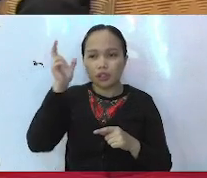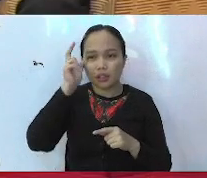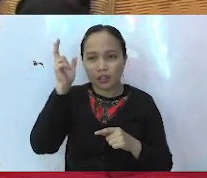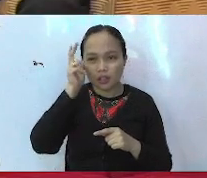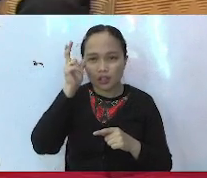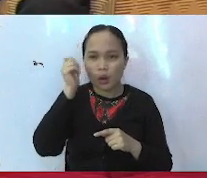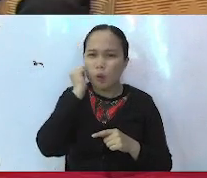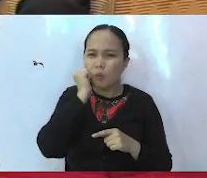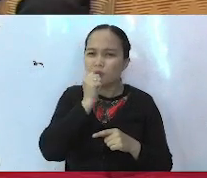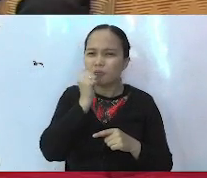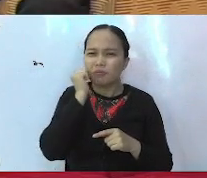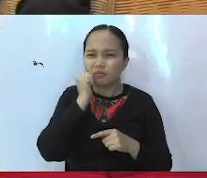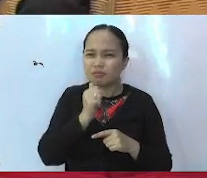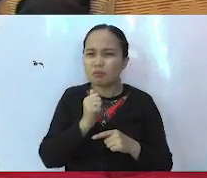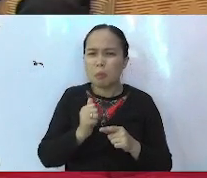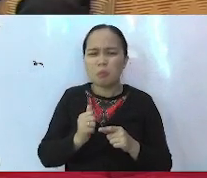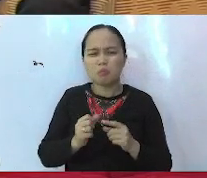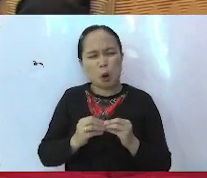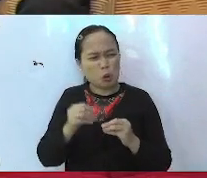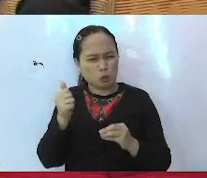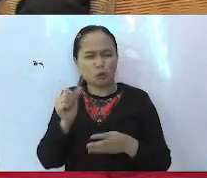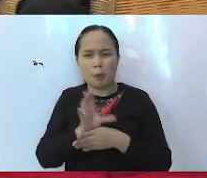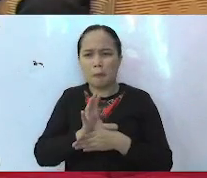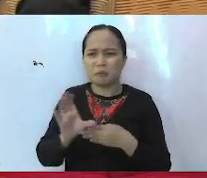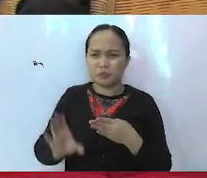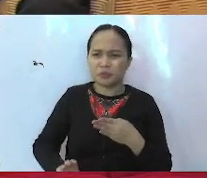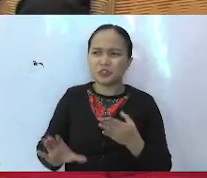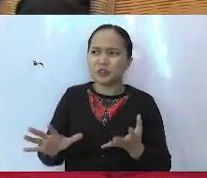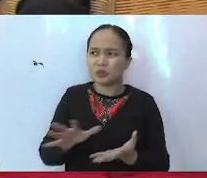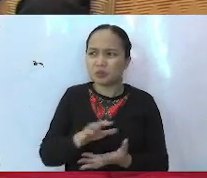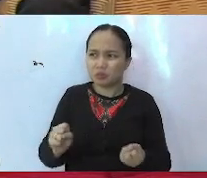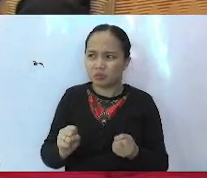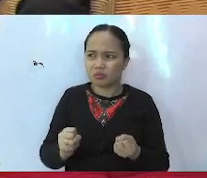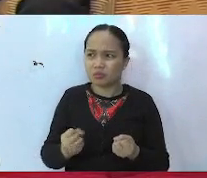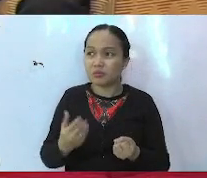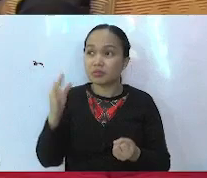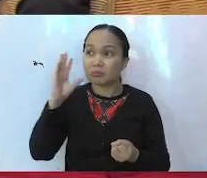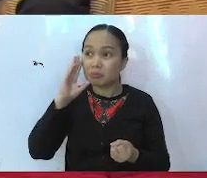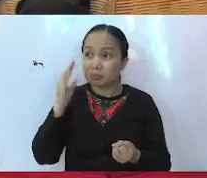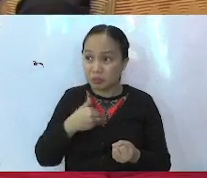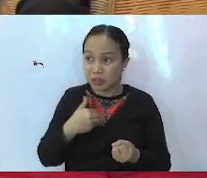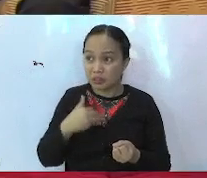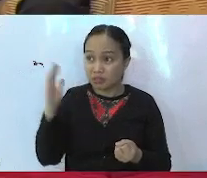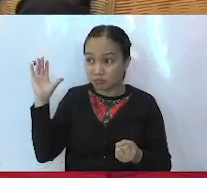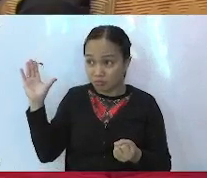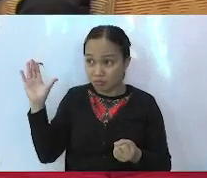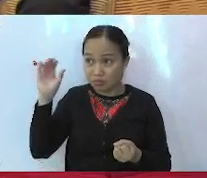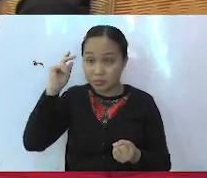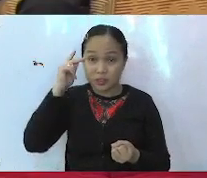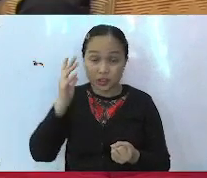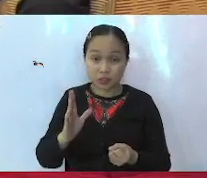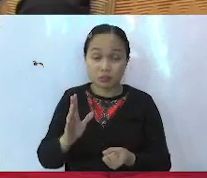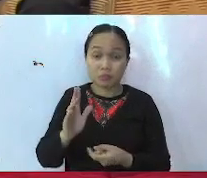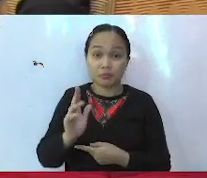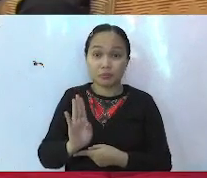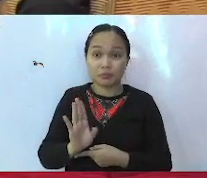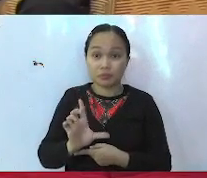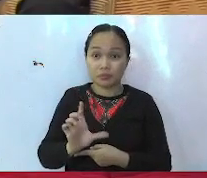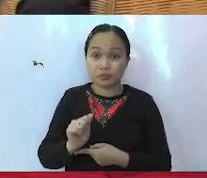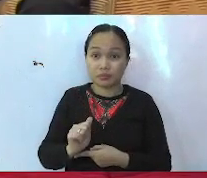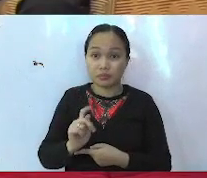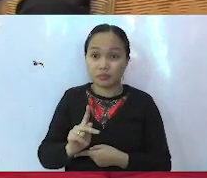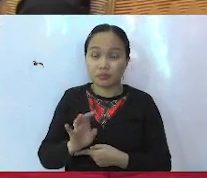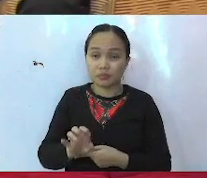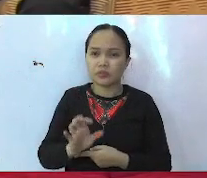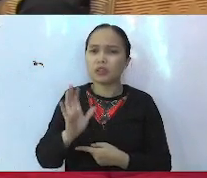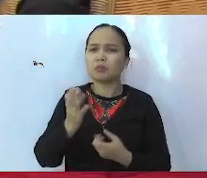almost completely destroyed me. Yeah, yeah. You listen to this, young people. Listen, I, and